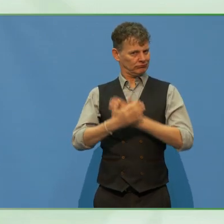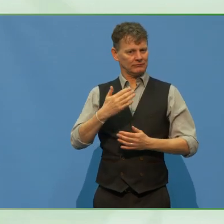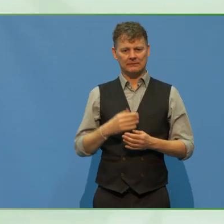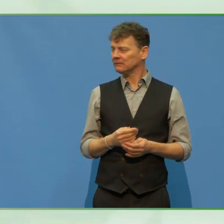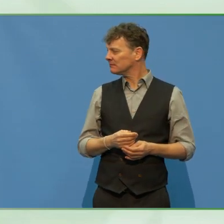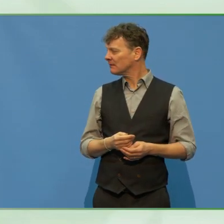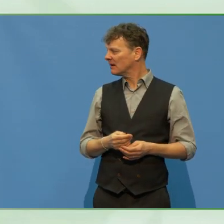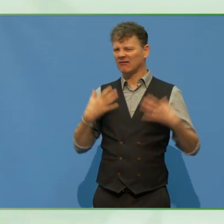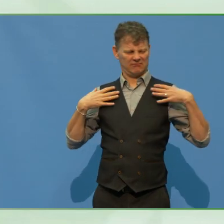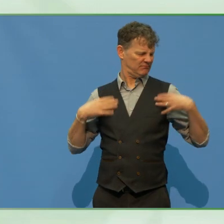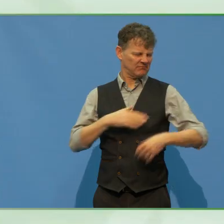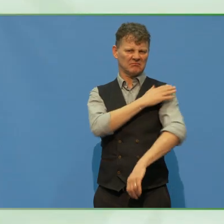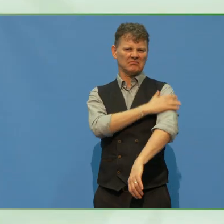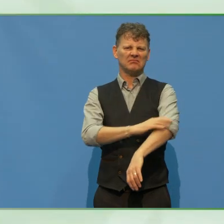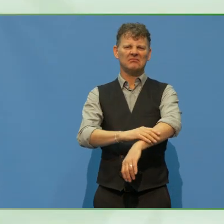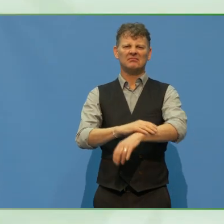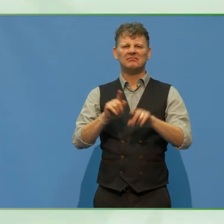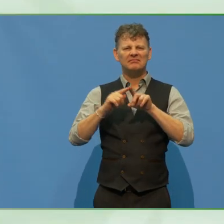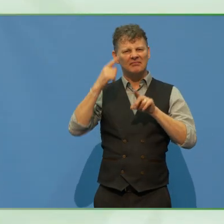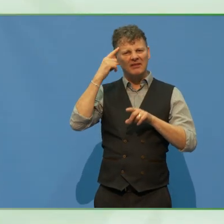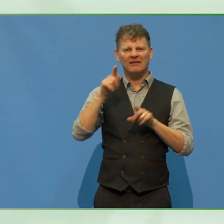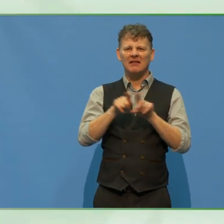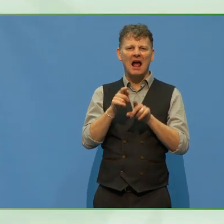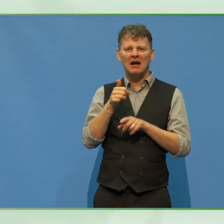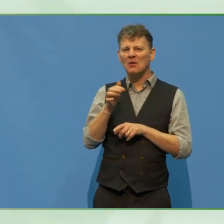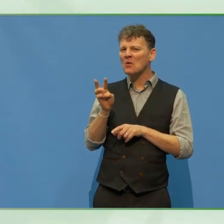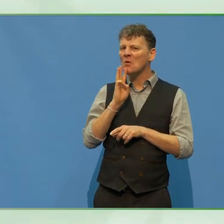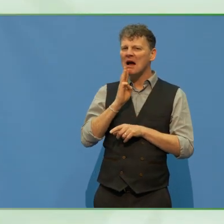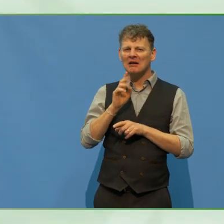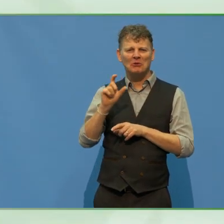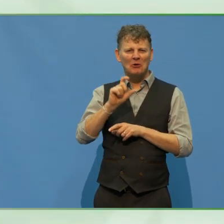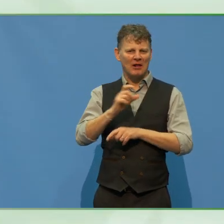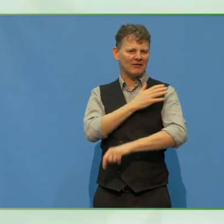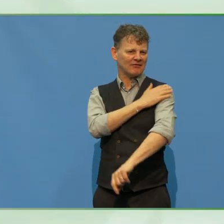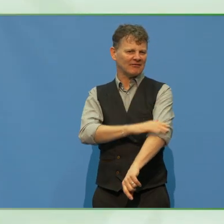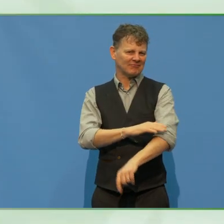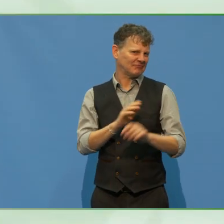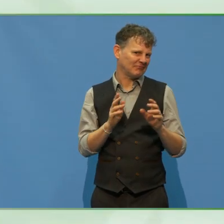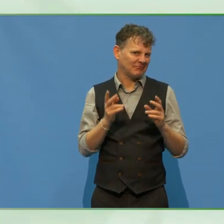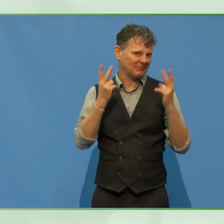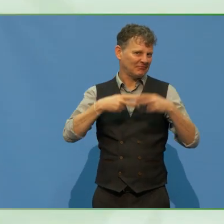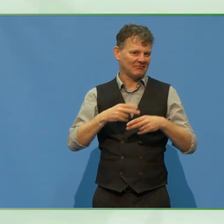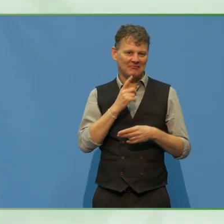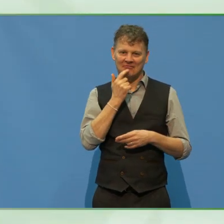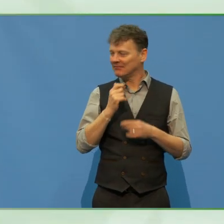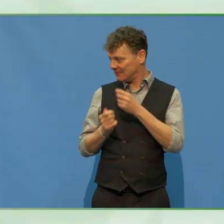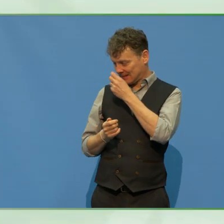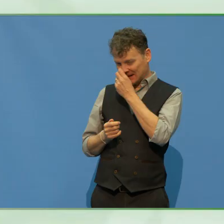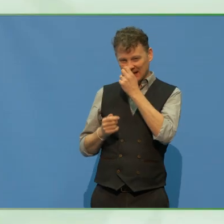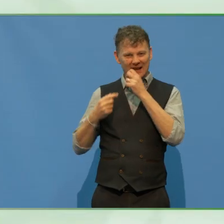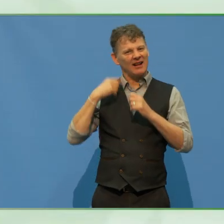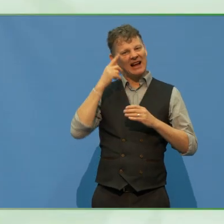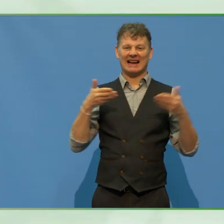I think it's burgundy jacket. So yes, we decided to do introductions of one another because we figured that